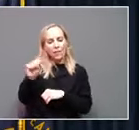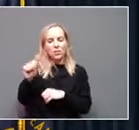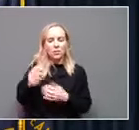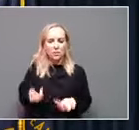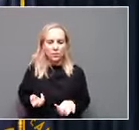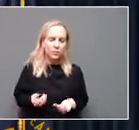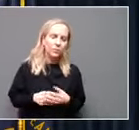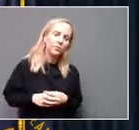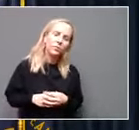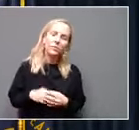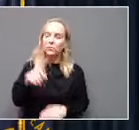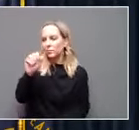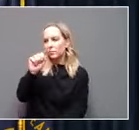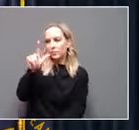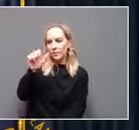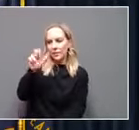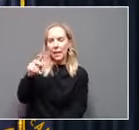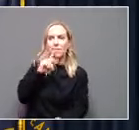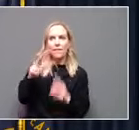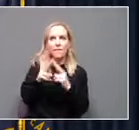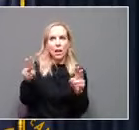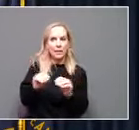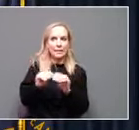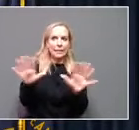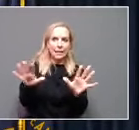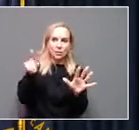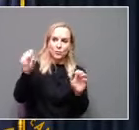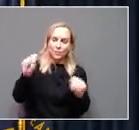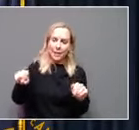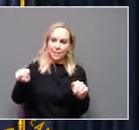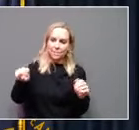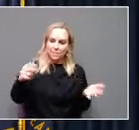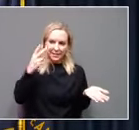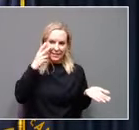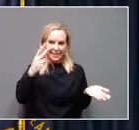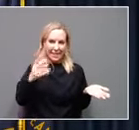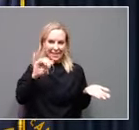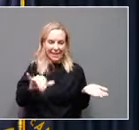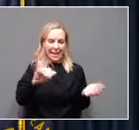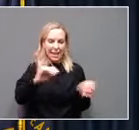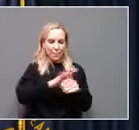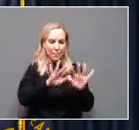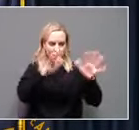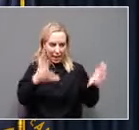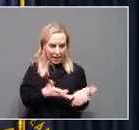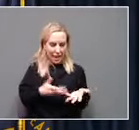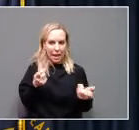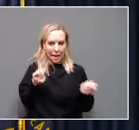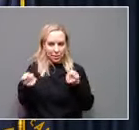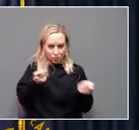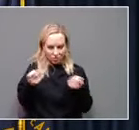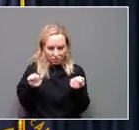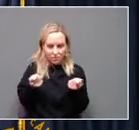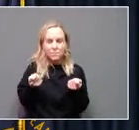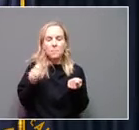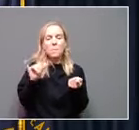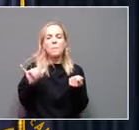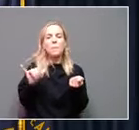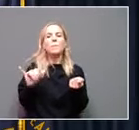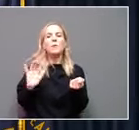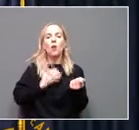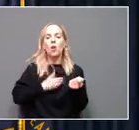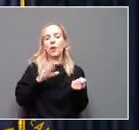Al, I think there's a very clear line that you can draw and how this pandemic was handled and our cases